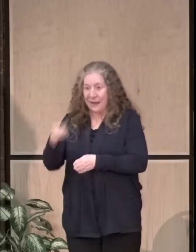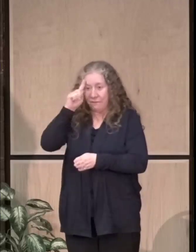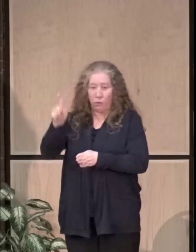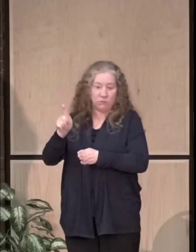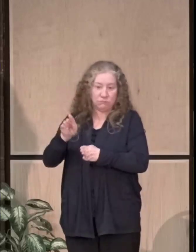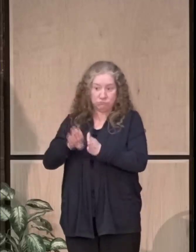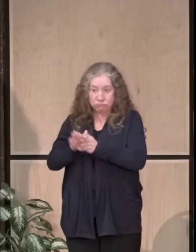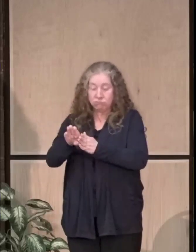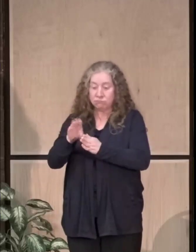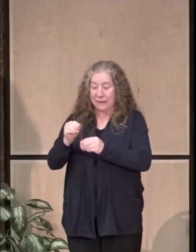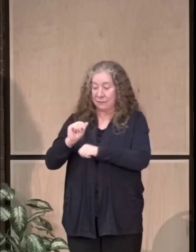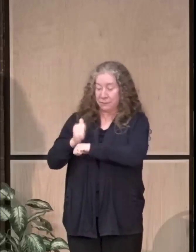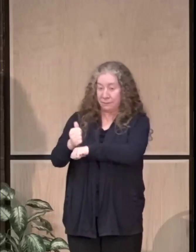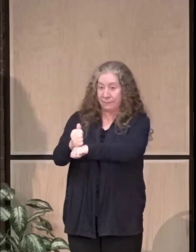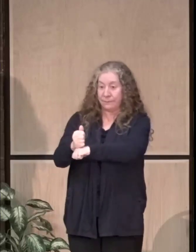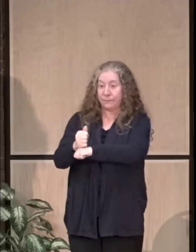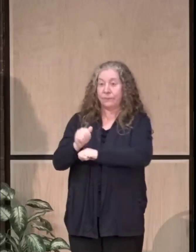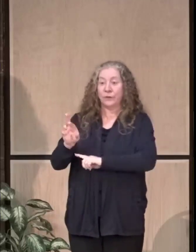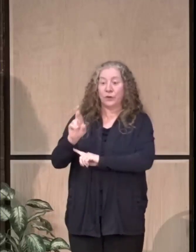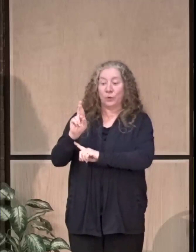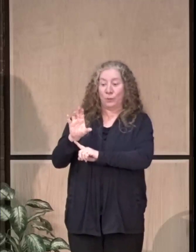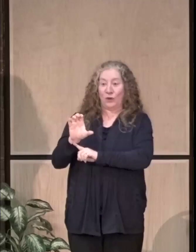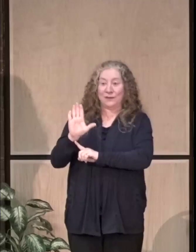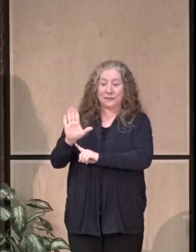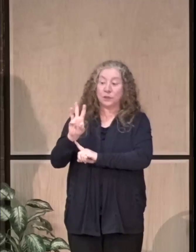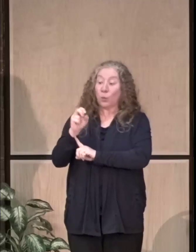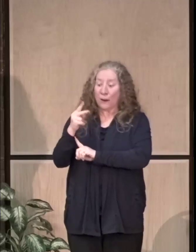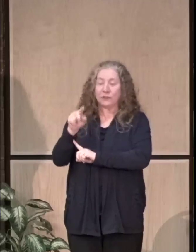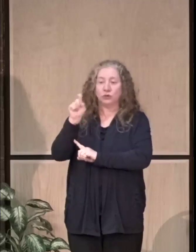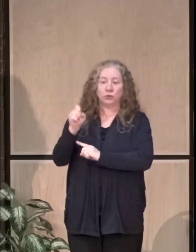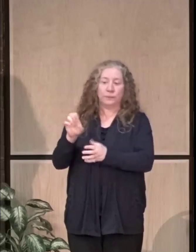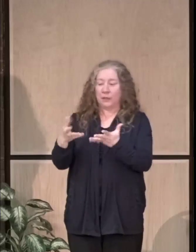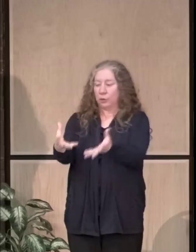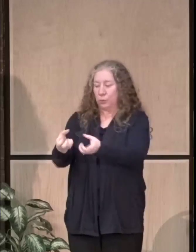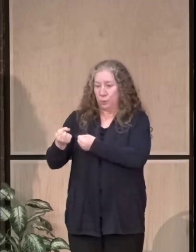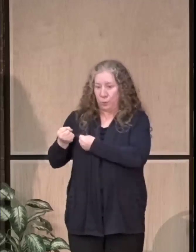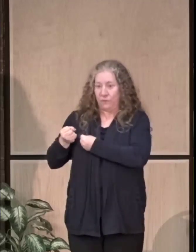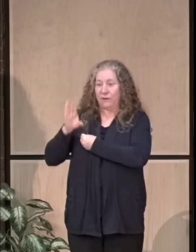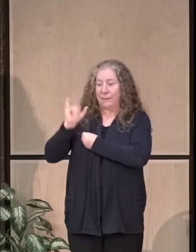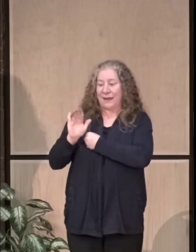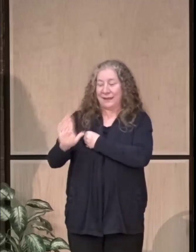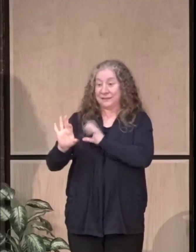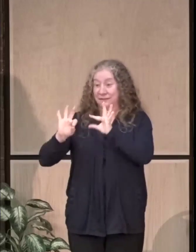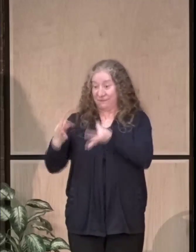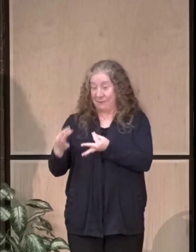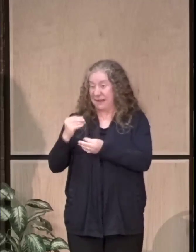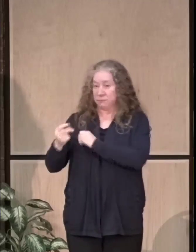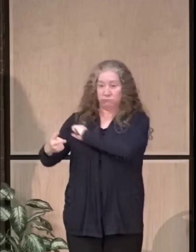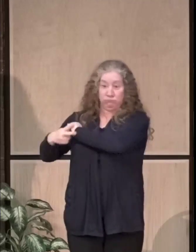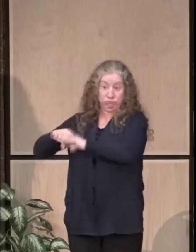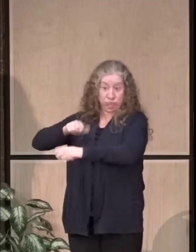implemented that Sergeant Card's personally owned weapons were to be removed and secured by Sergeant Card's family, right? Yep.